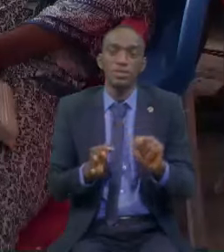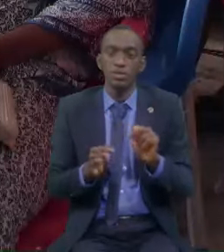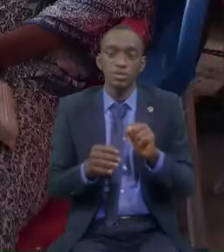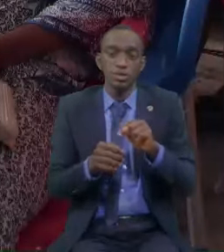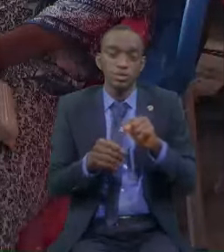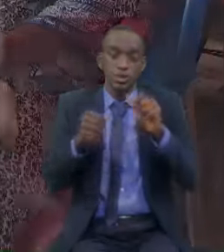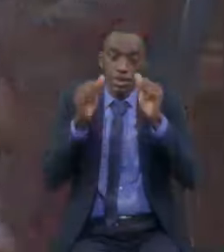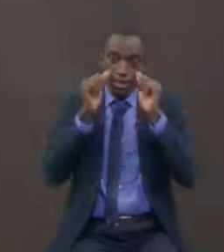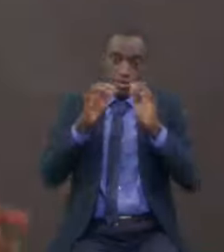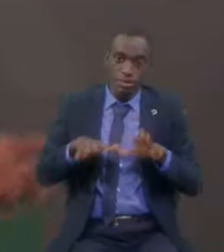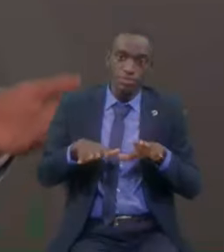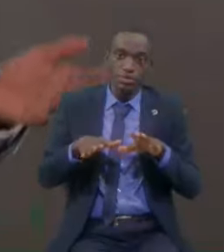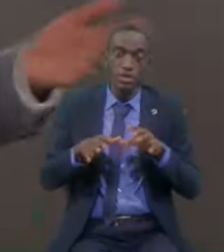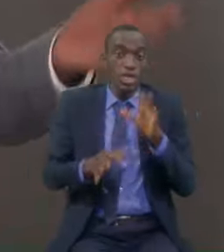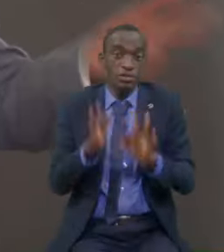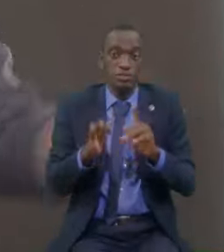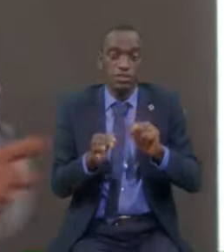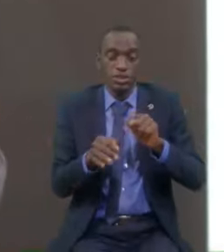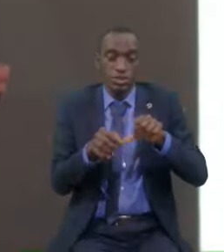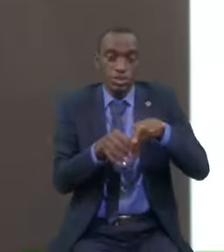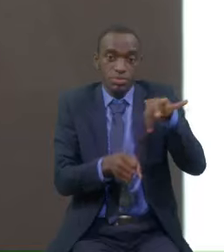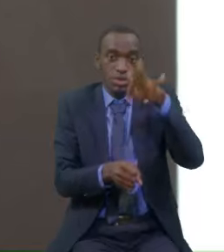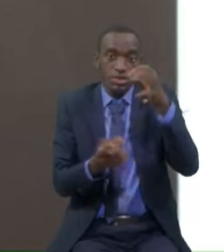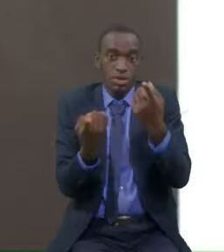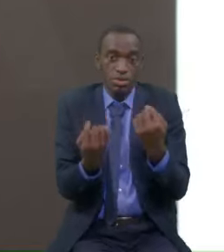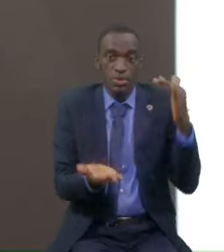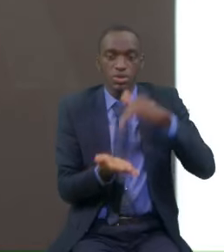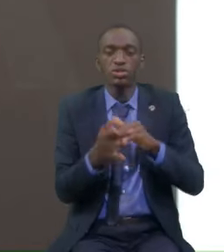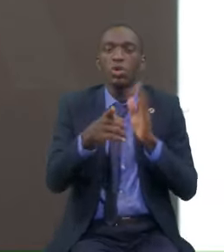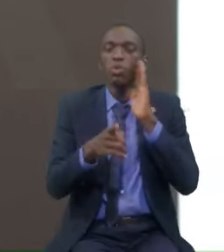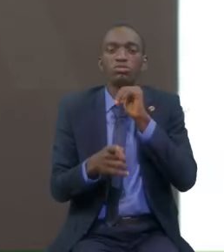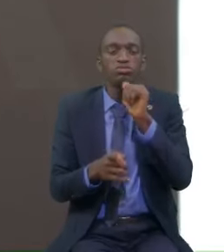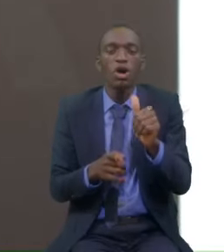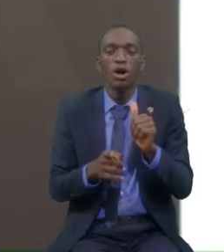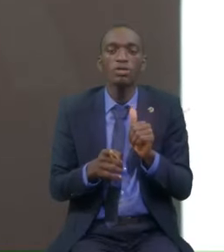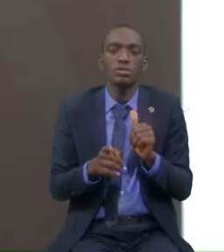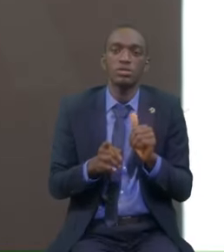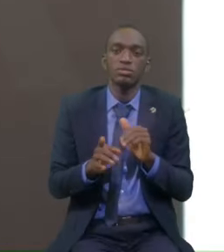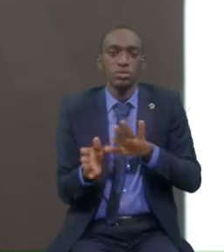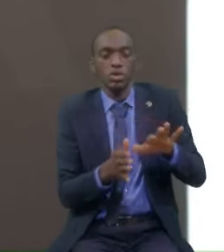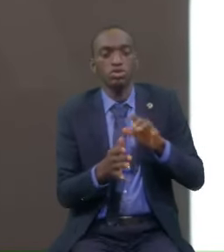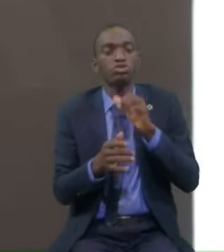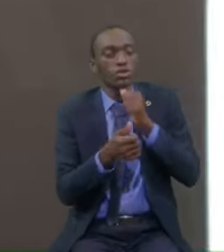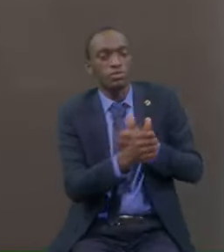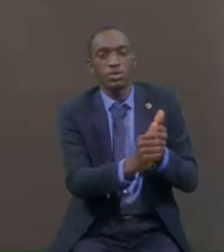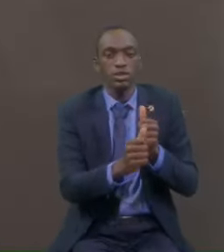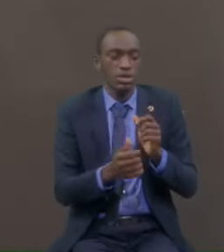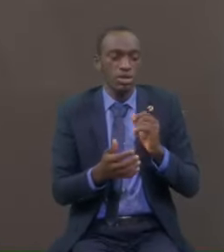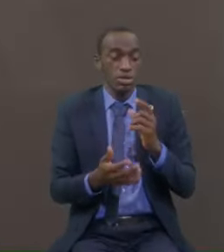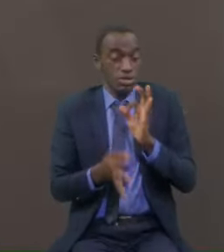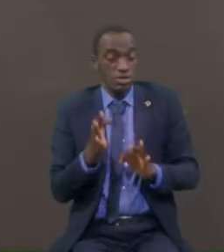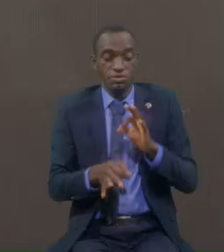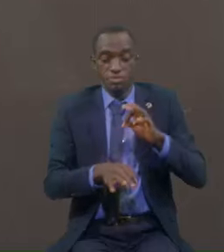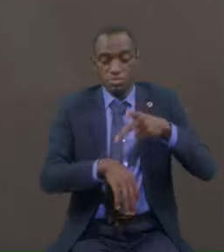other people. They say, okay, if he, Peter, can go a fishing, what am I doing? Let's follow